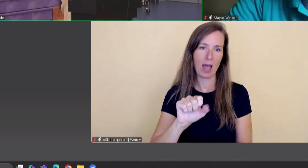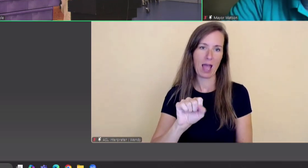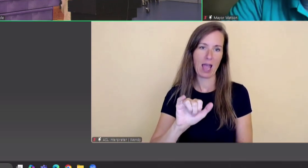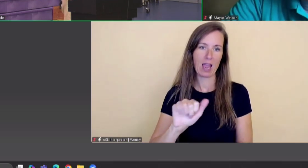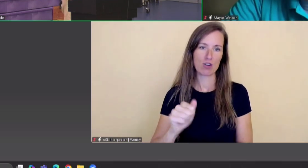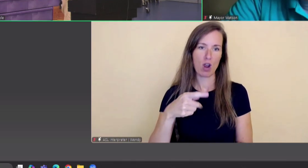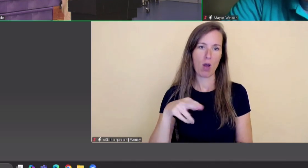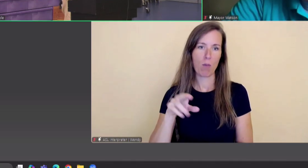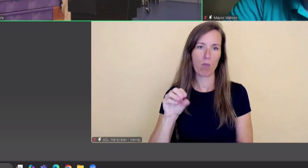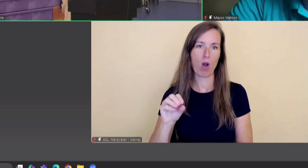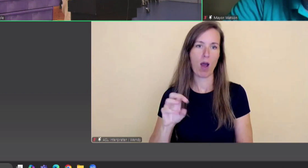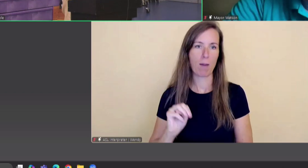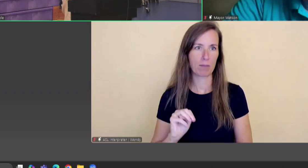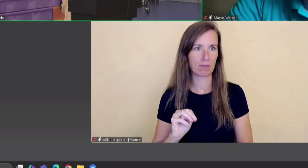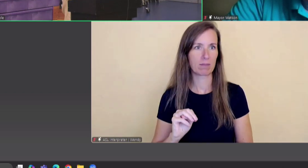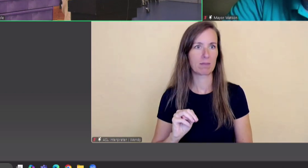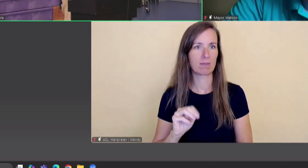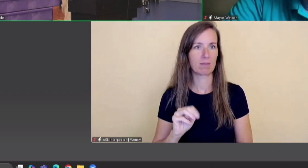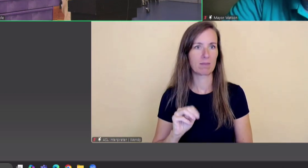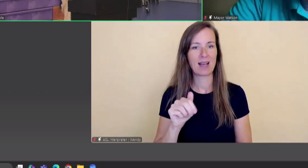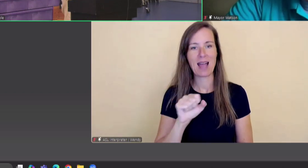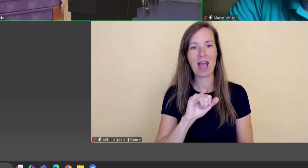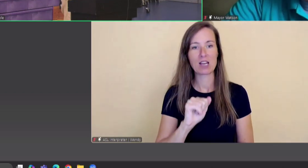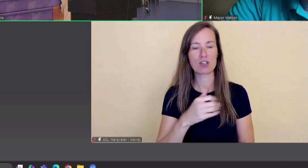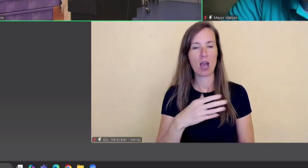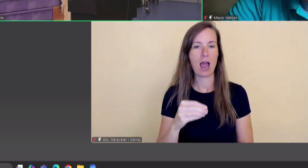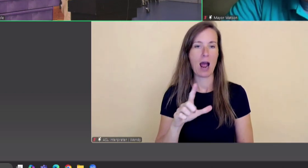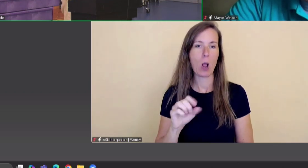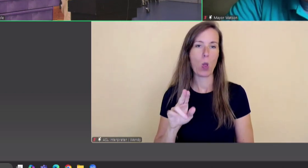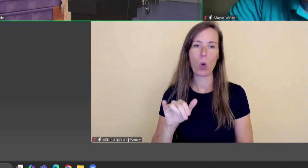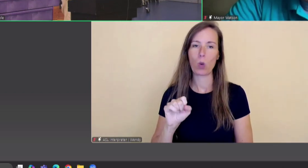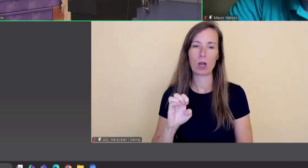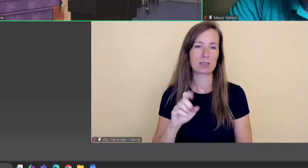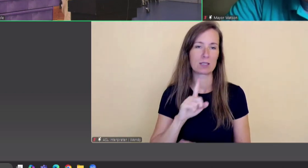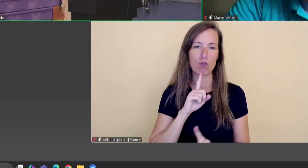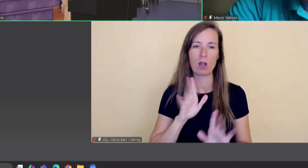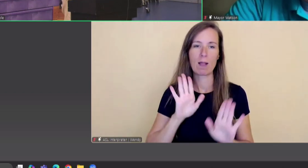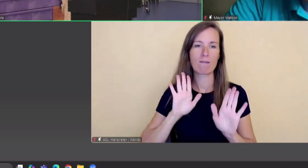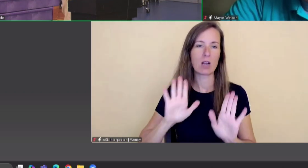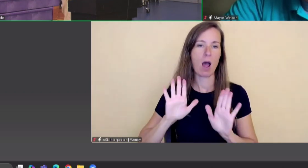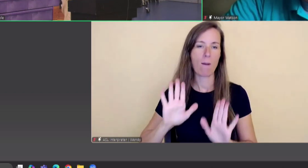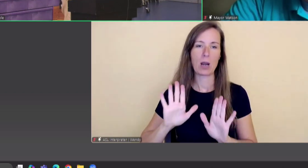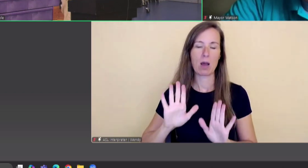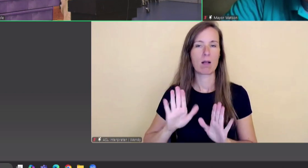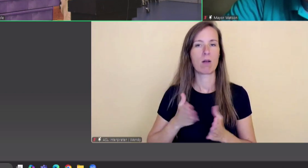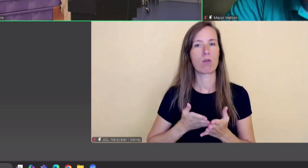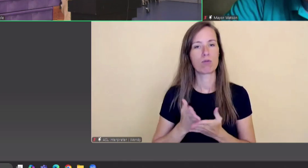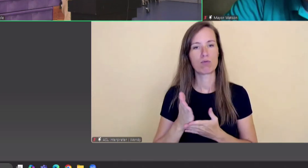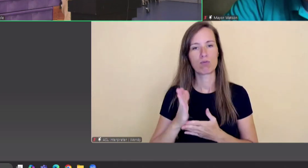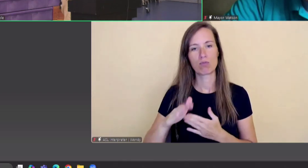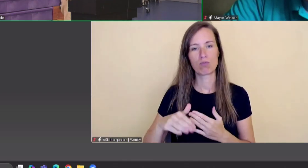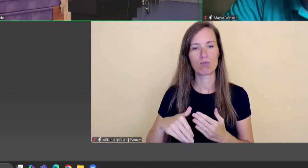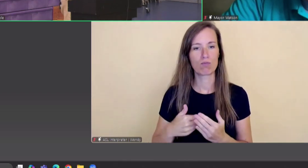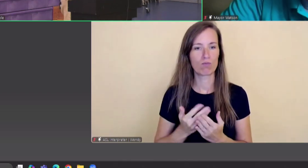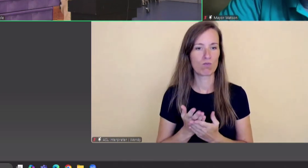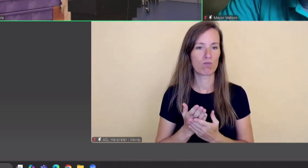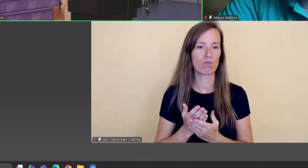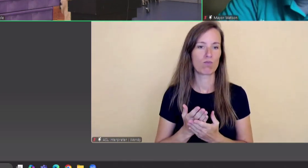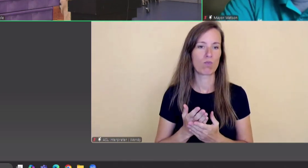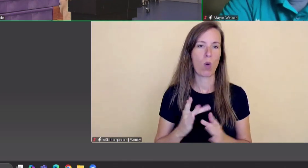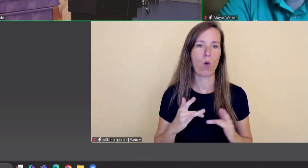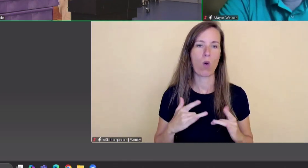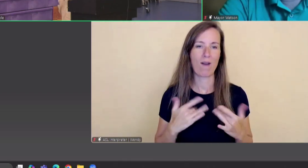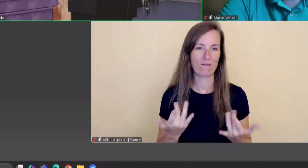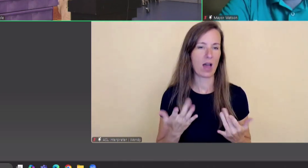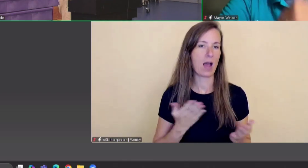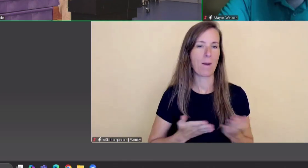Asia and Louise were just absolutely phenomenal throughout this whole event, the planning of the